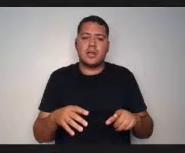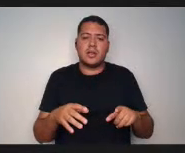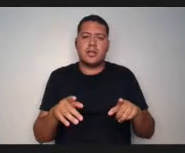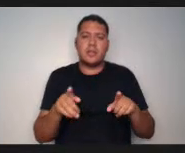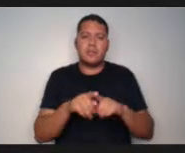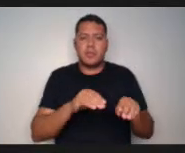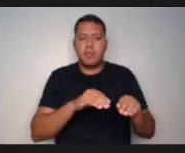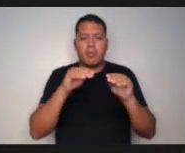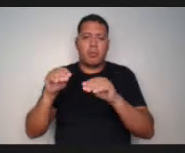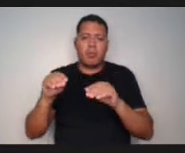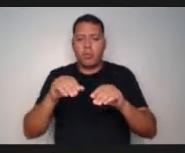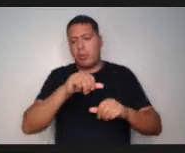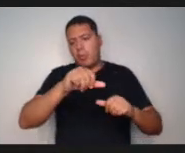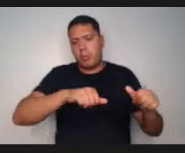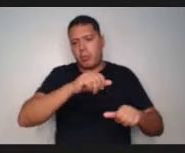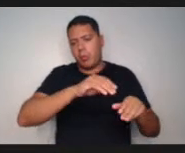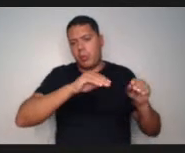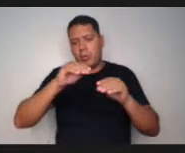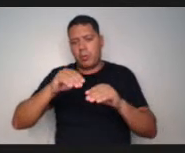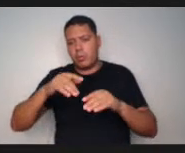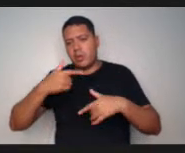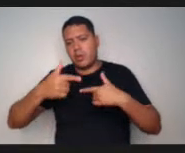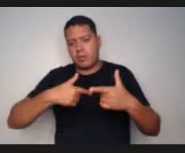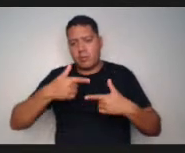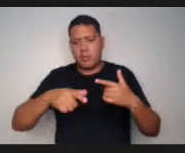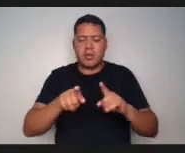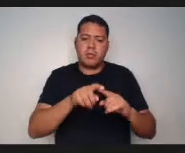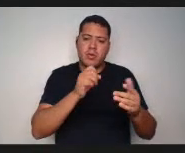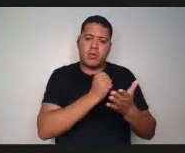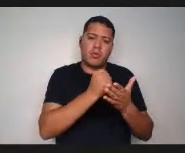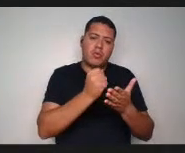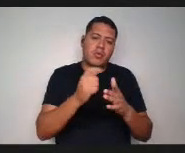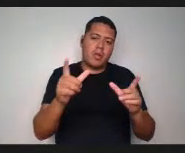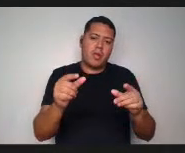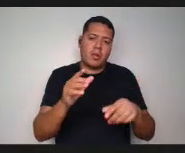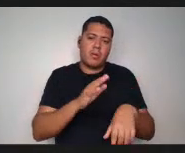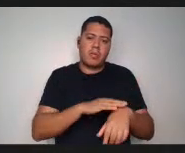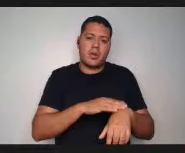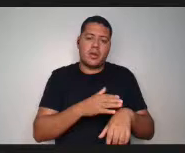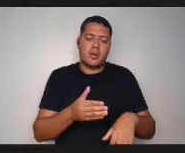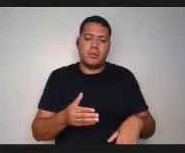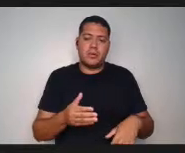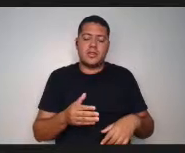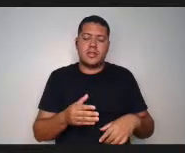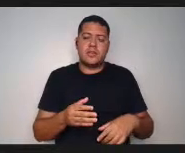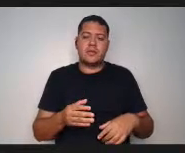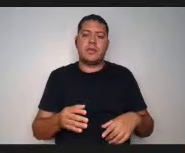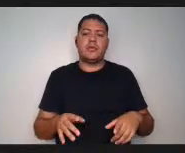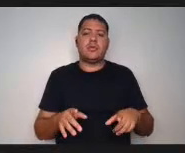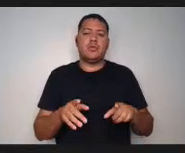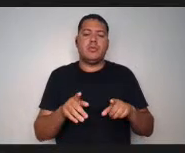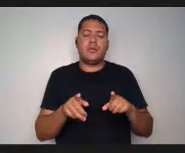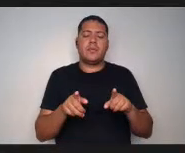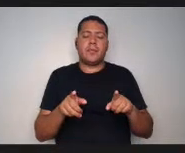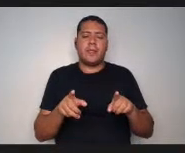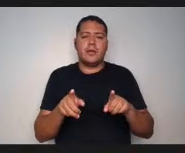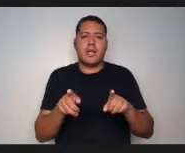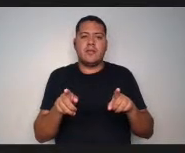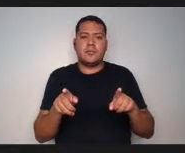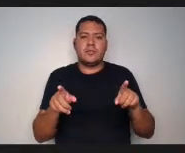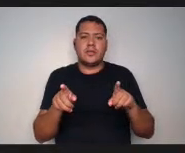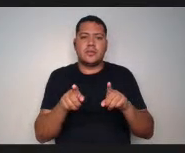are difficult because they cause job insecurity. They can create irregular